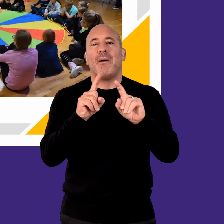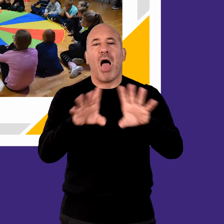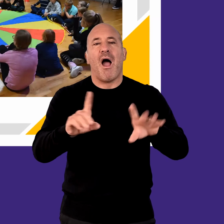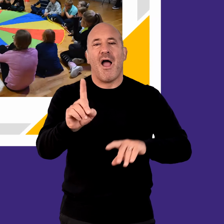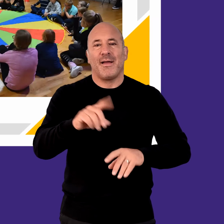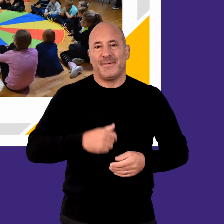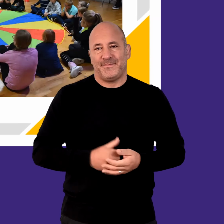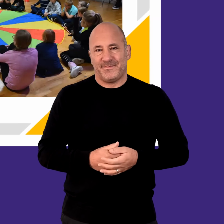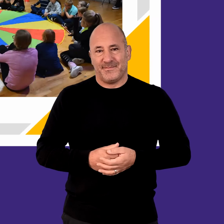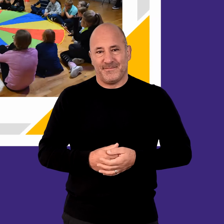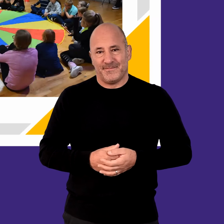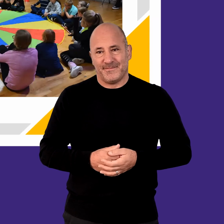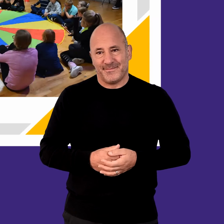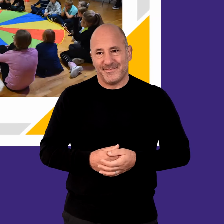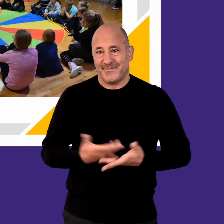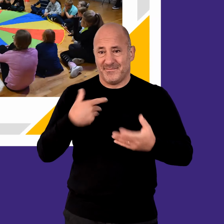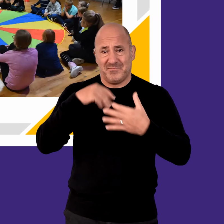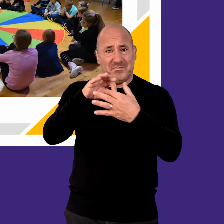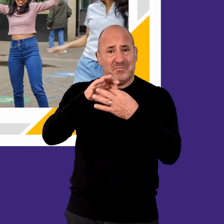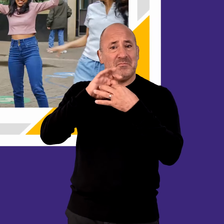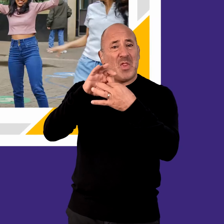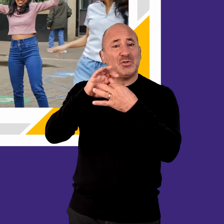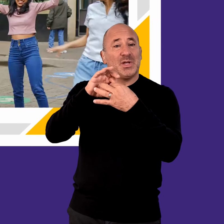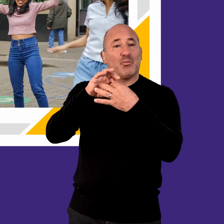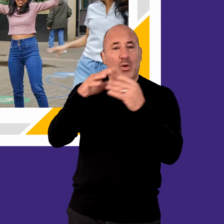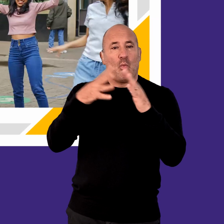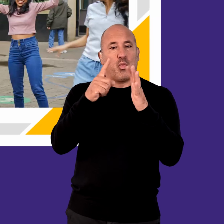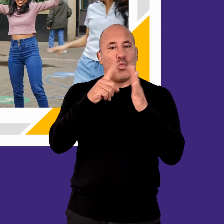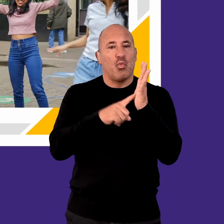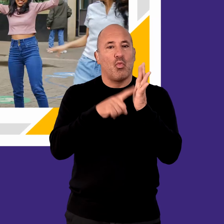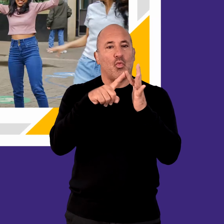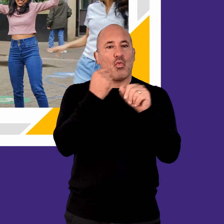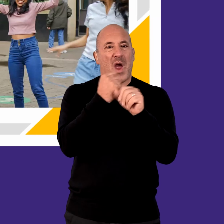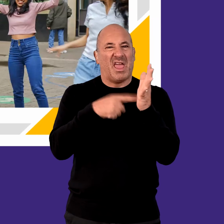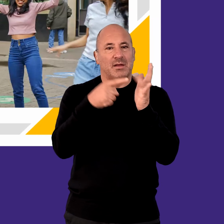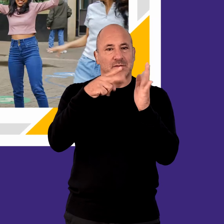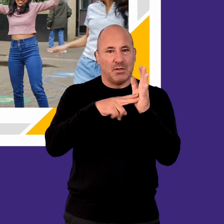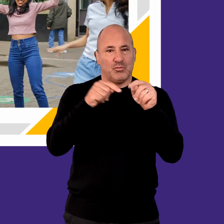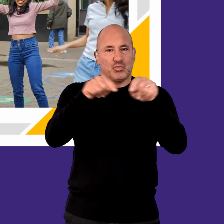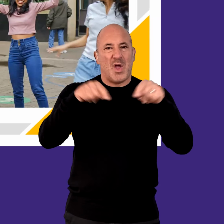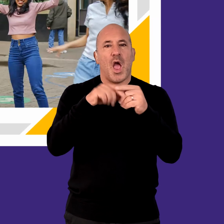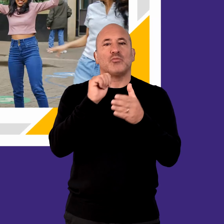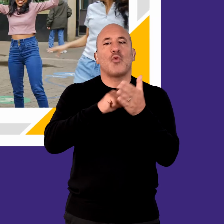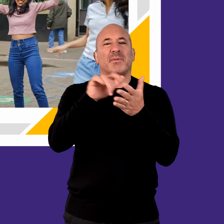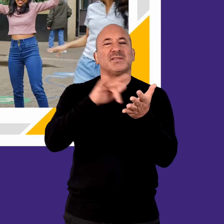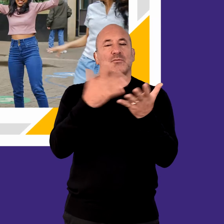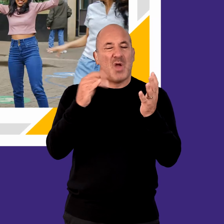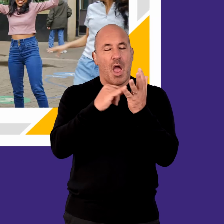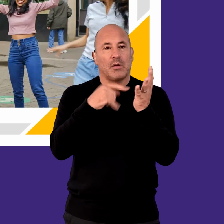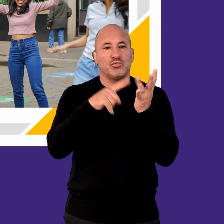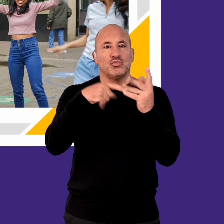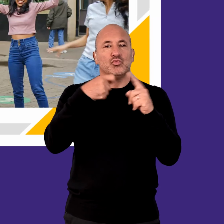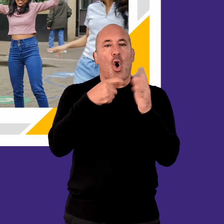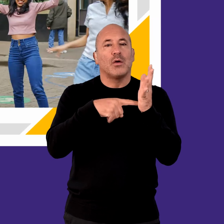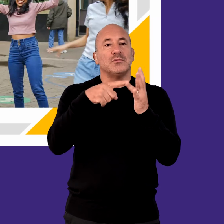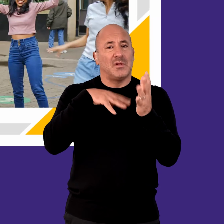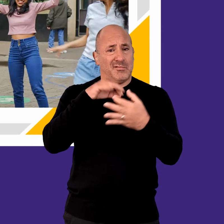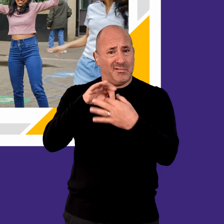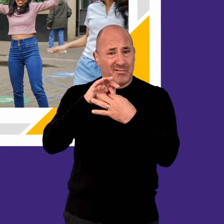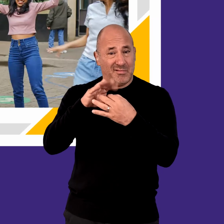I'm going to give a couple of other examples in brief. We have an ongoing relationship with Wellington Square Shopping Centre in